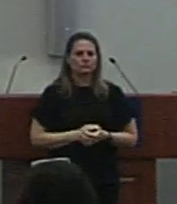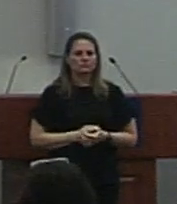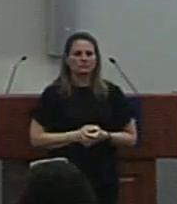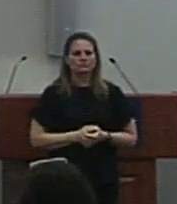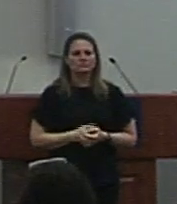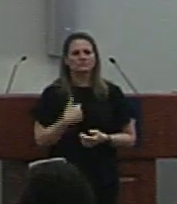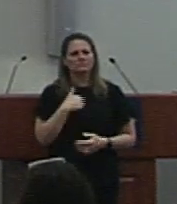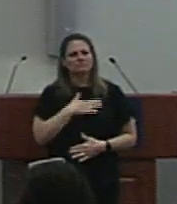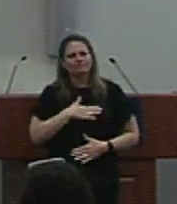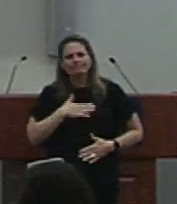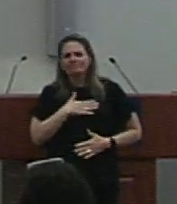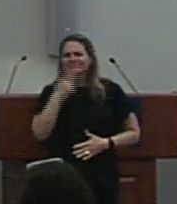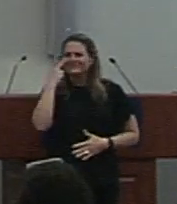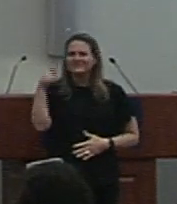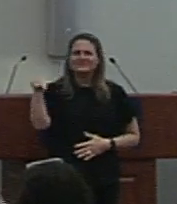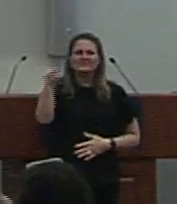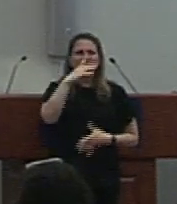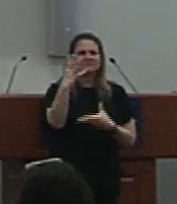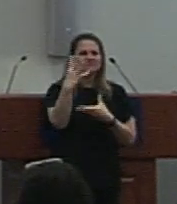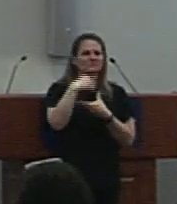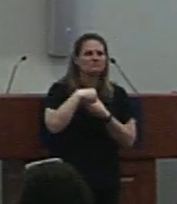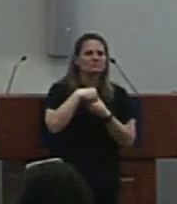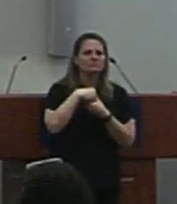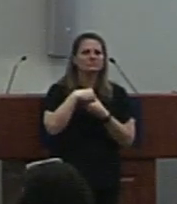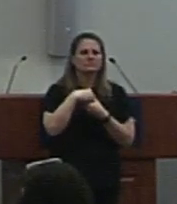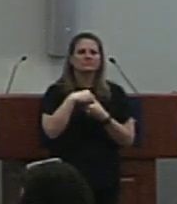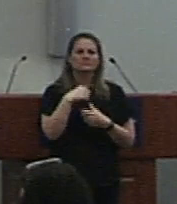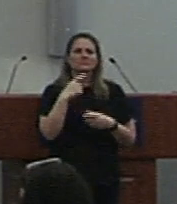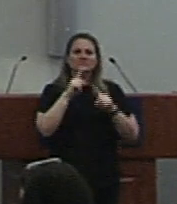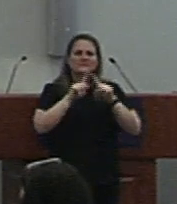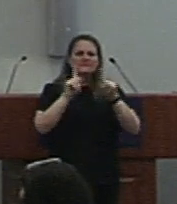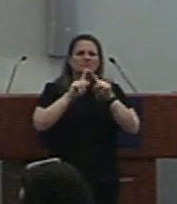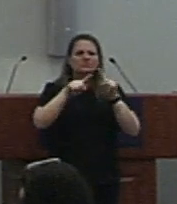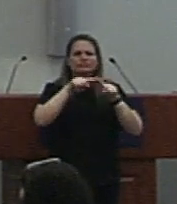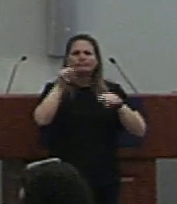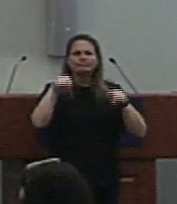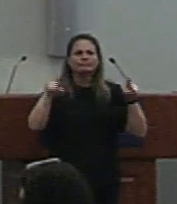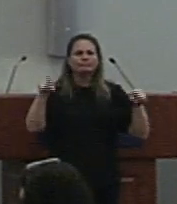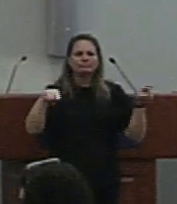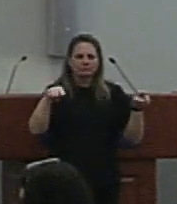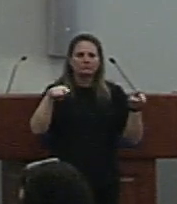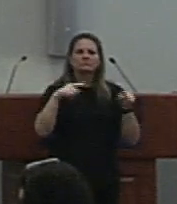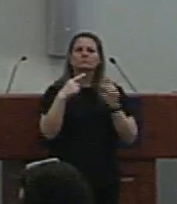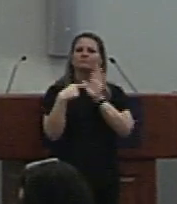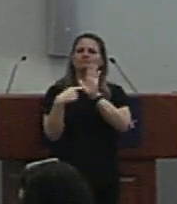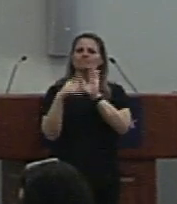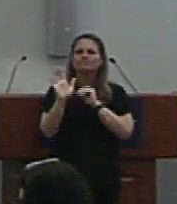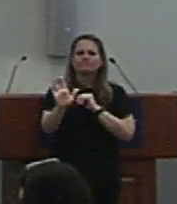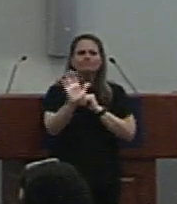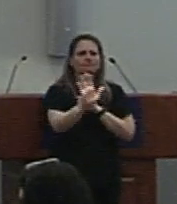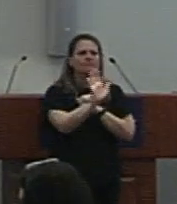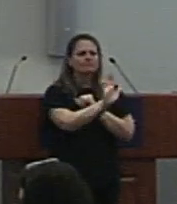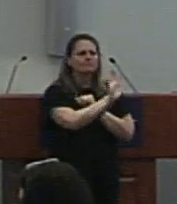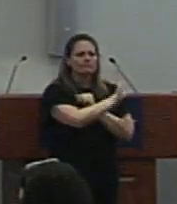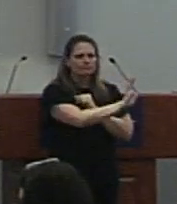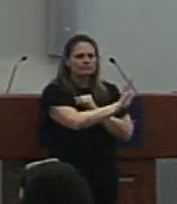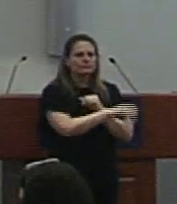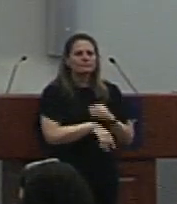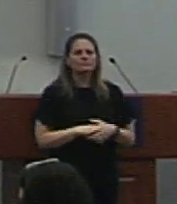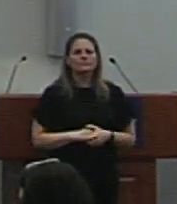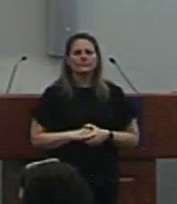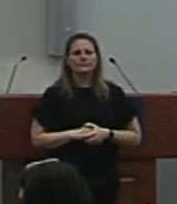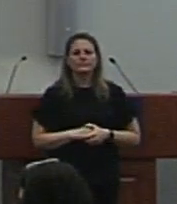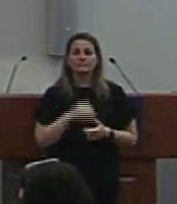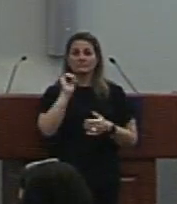different disabilities and lived experiences. I have my two particular areas of